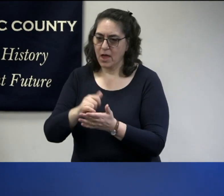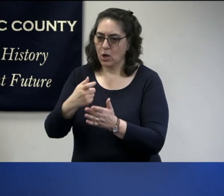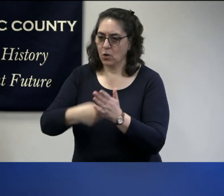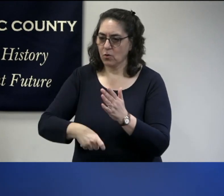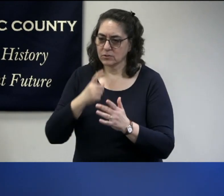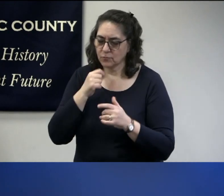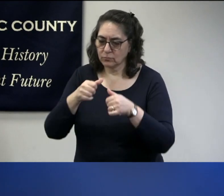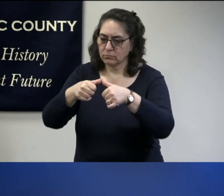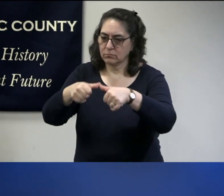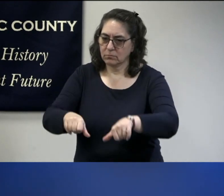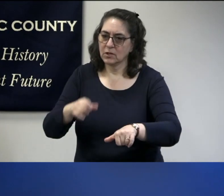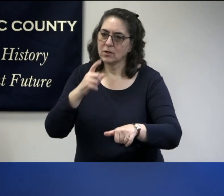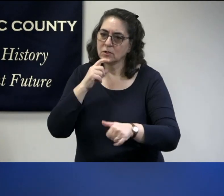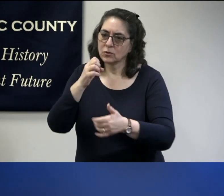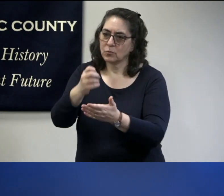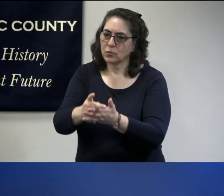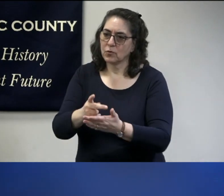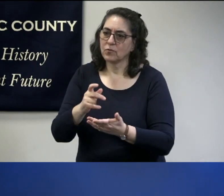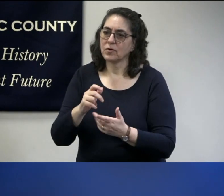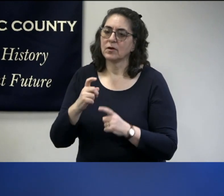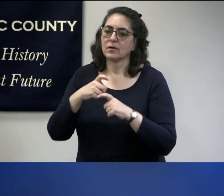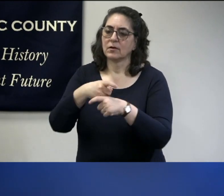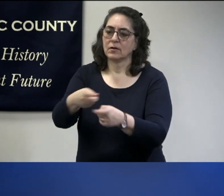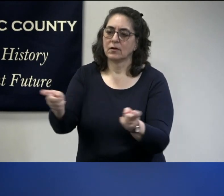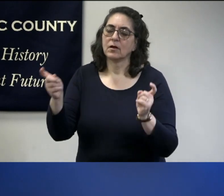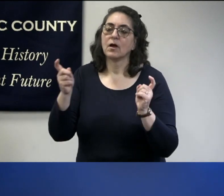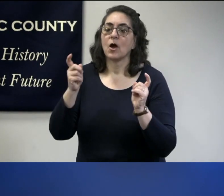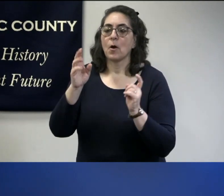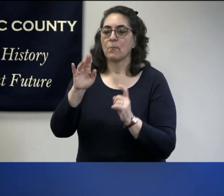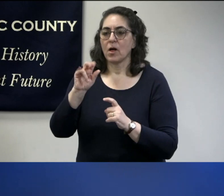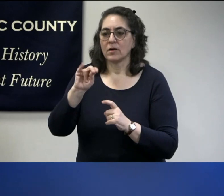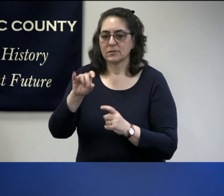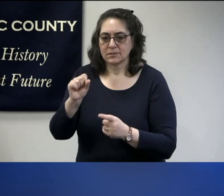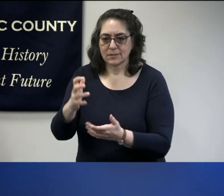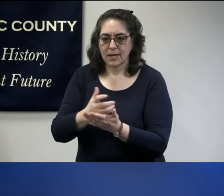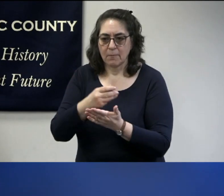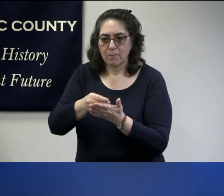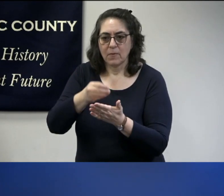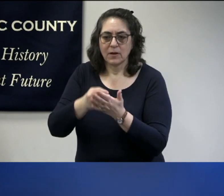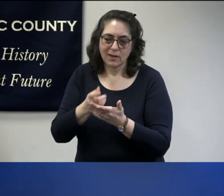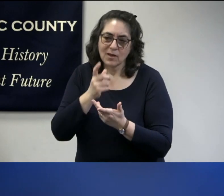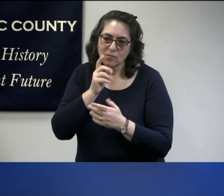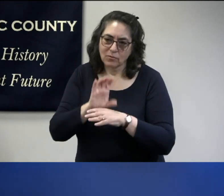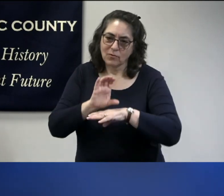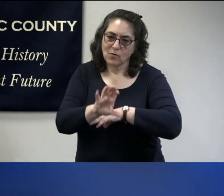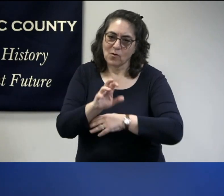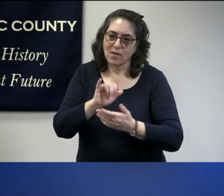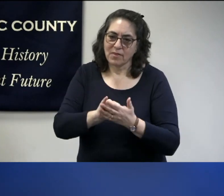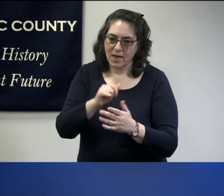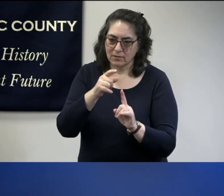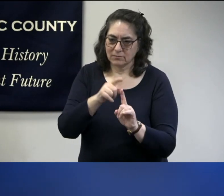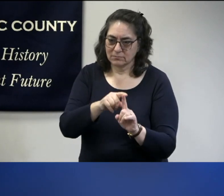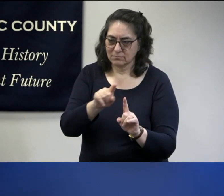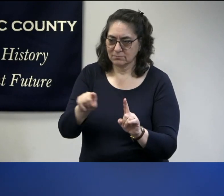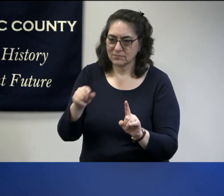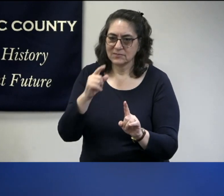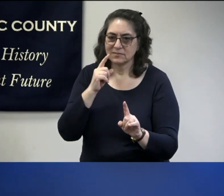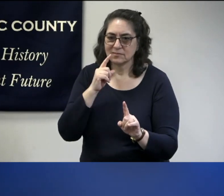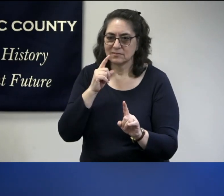down payment, to authorize the issuance of bonds to finance such appropriation, and to provide for the issuance of